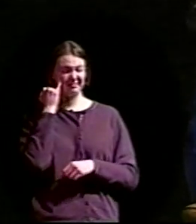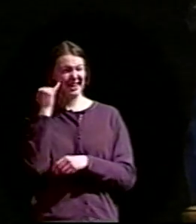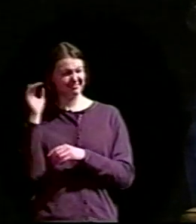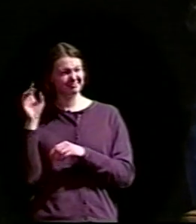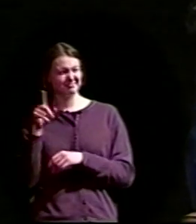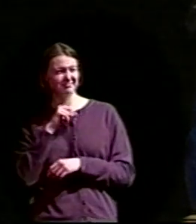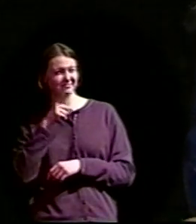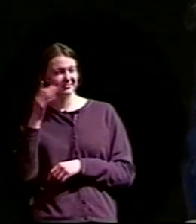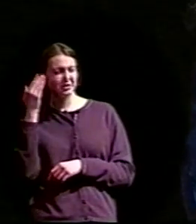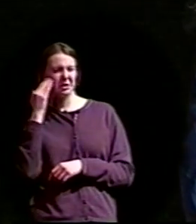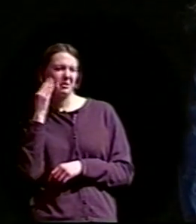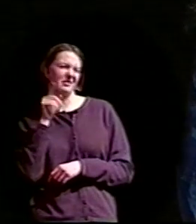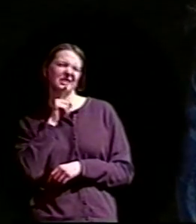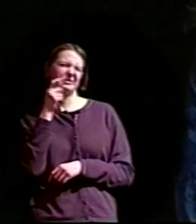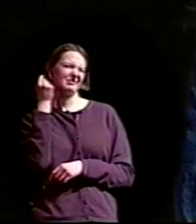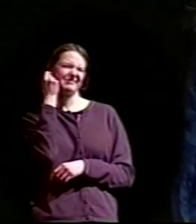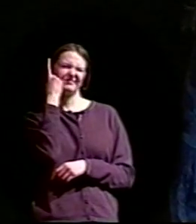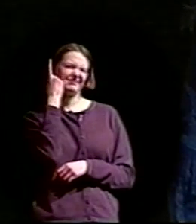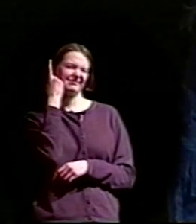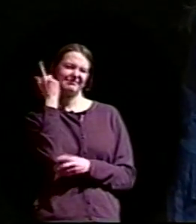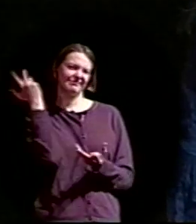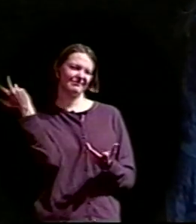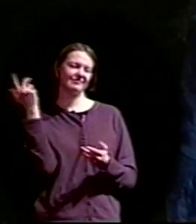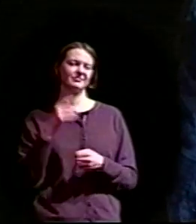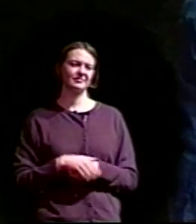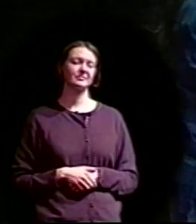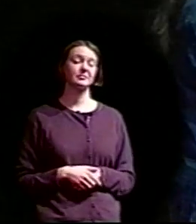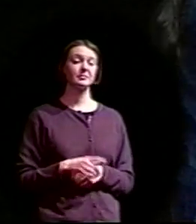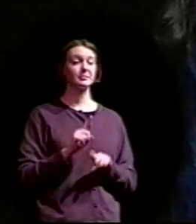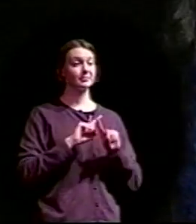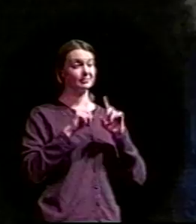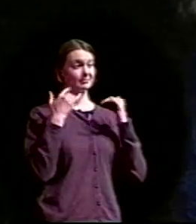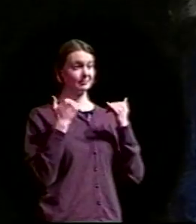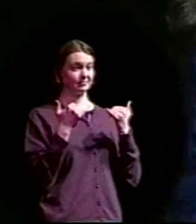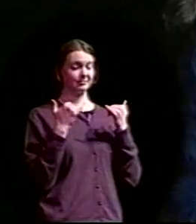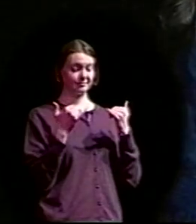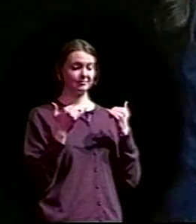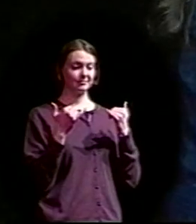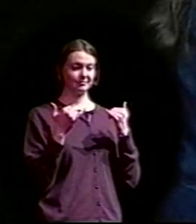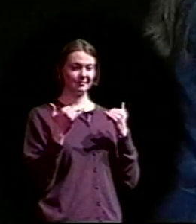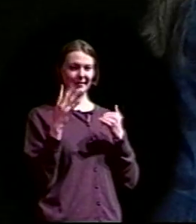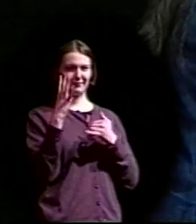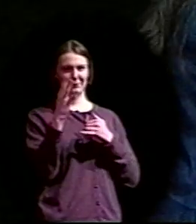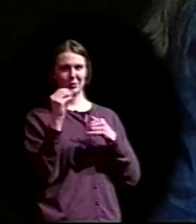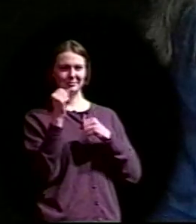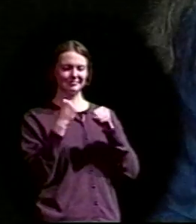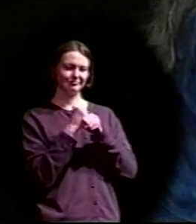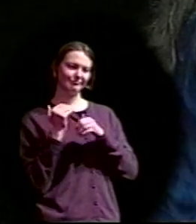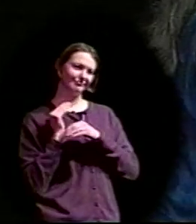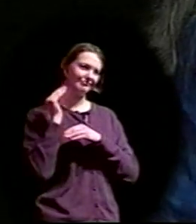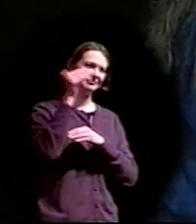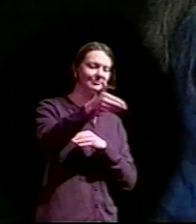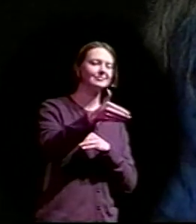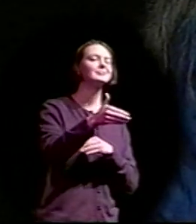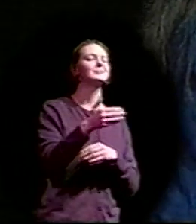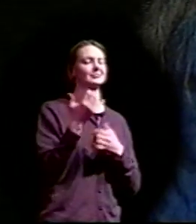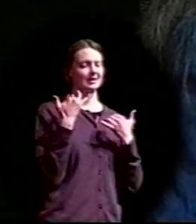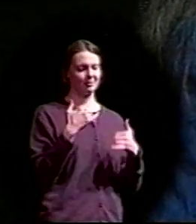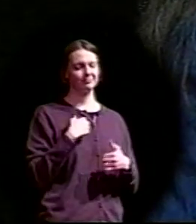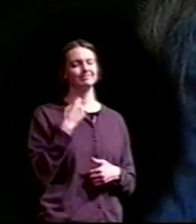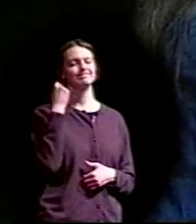had any real appreciation for it. But now, 40-some-odd years later, I do have that